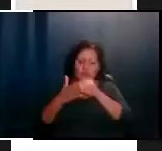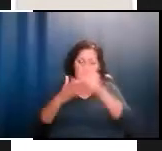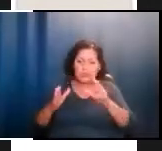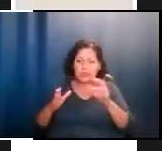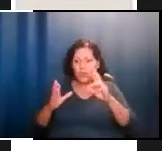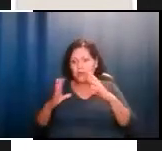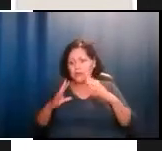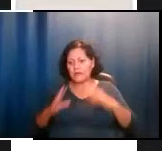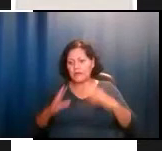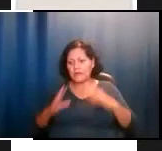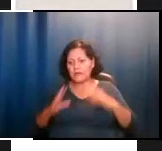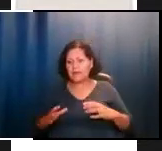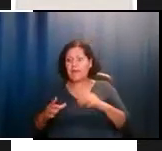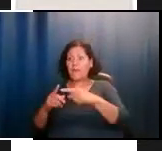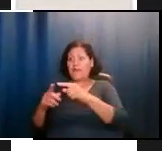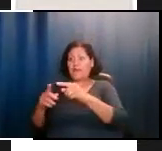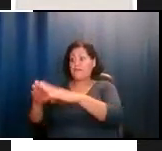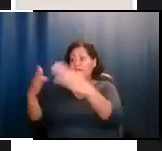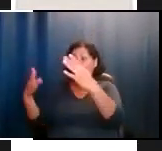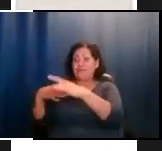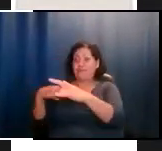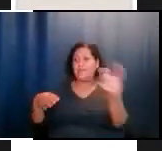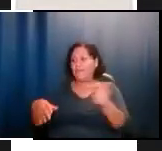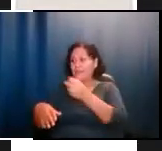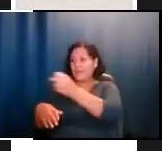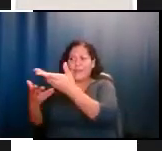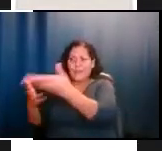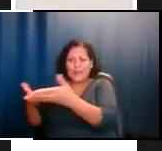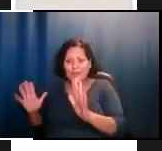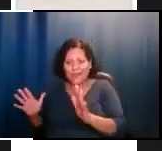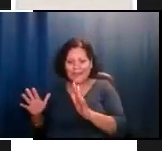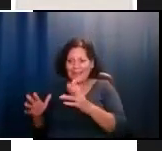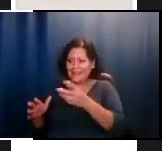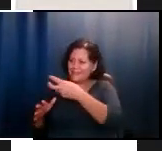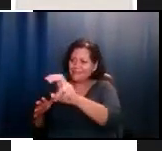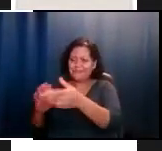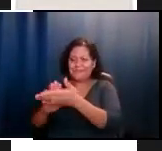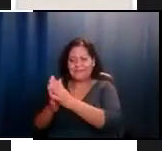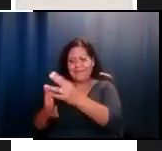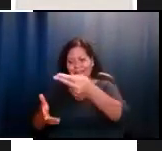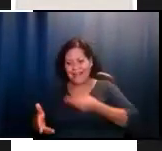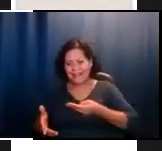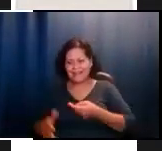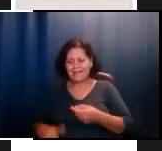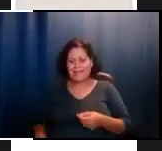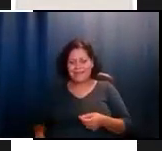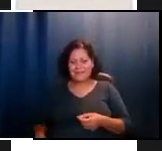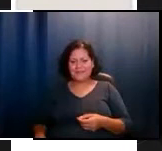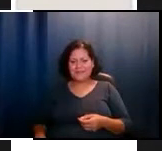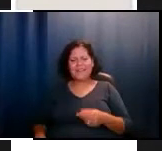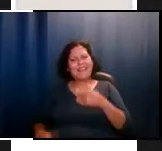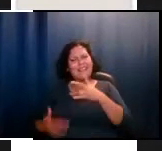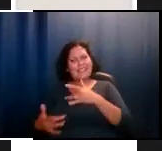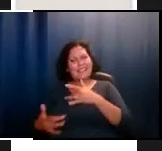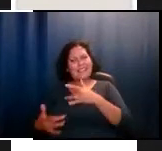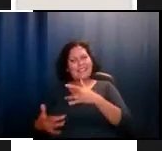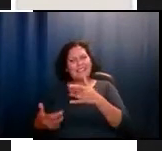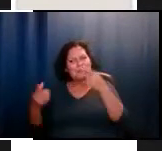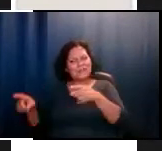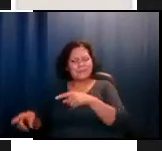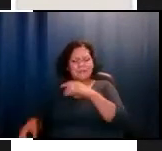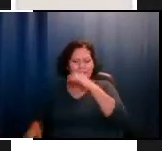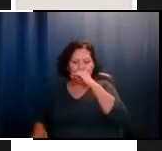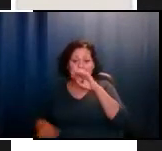job does open, they're standing in the door, and that's how it usually works. And I'll just add to that,